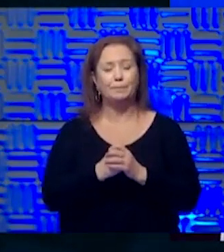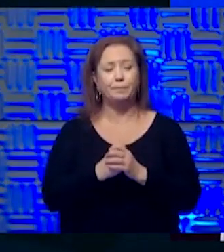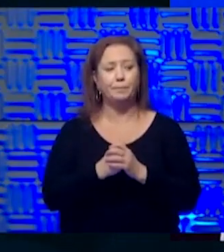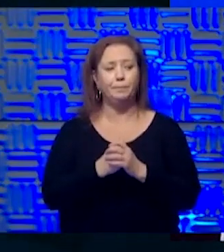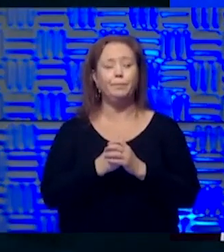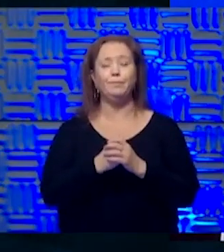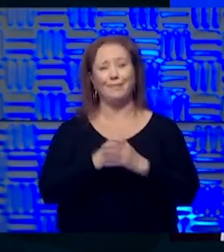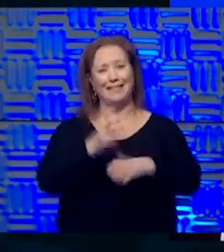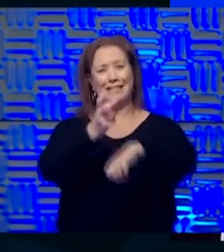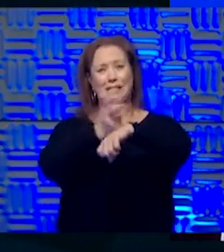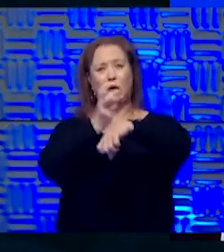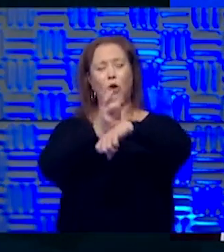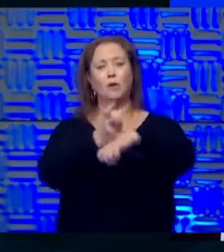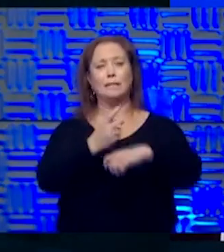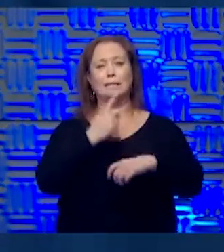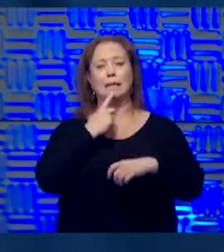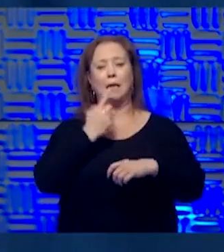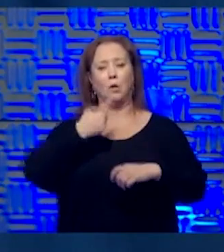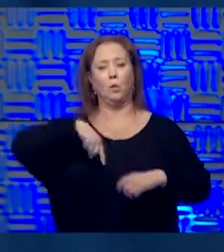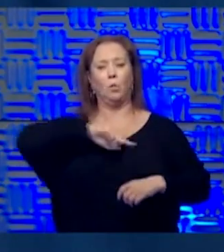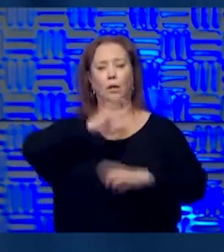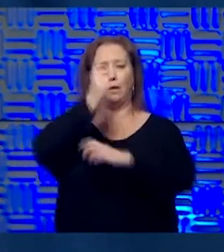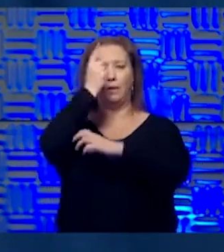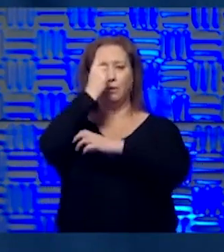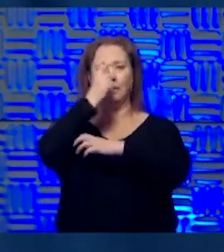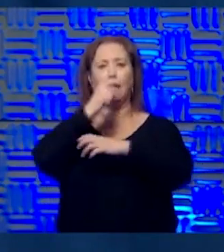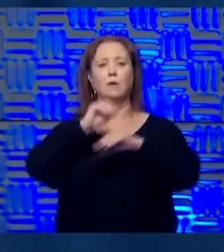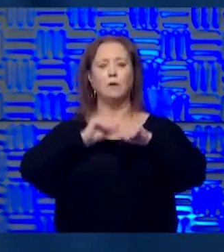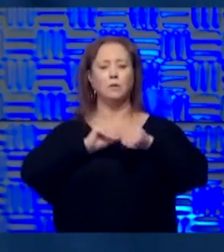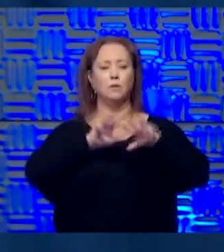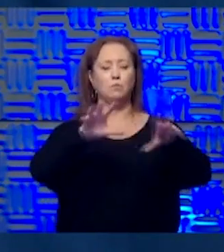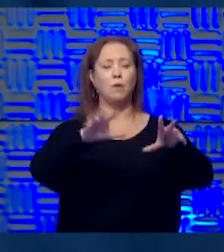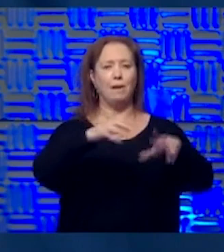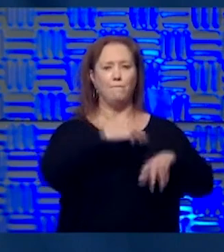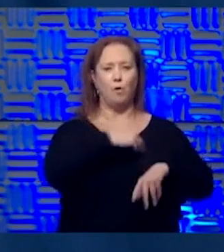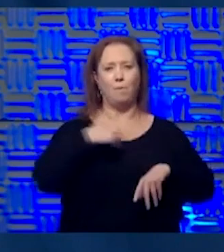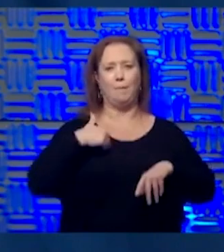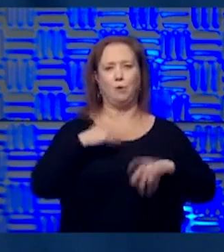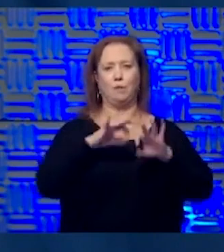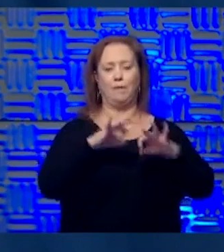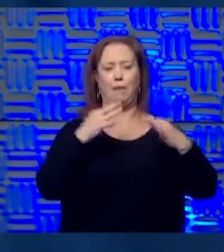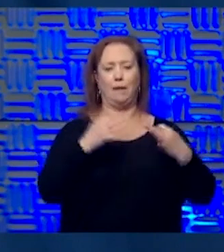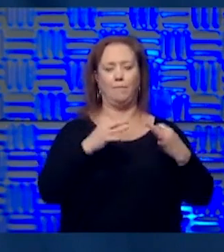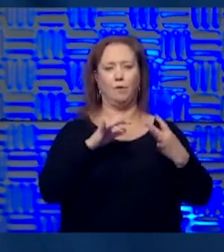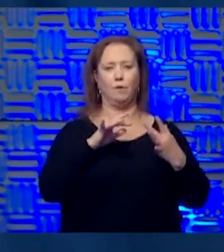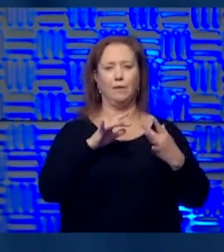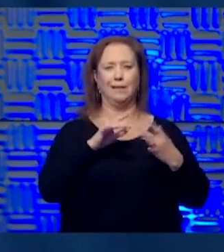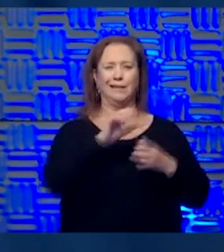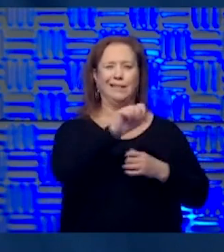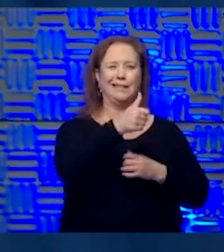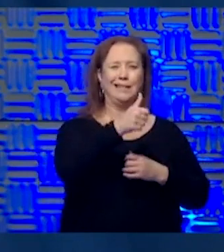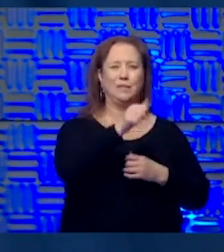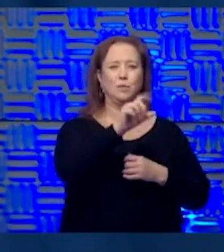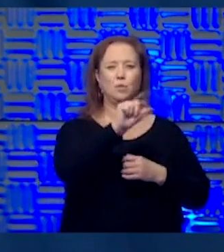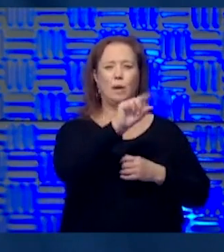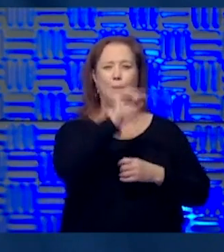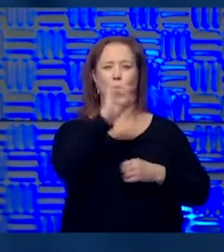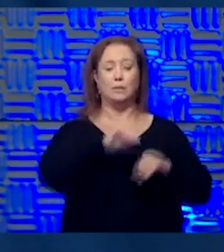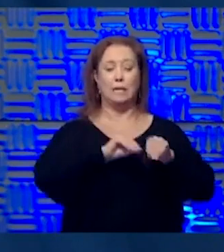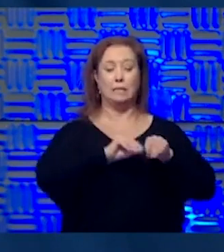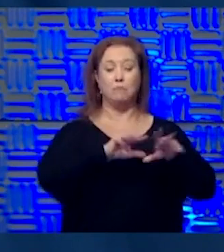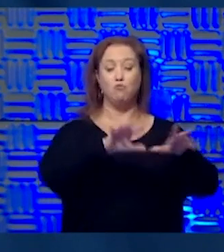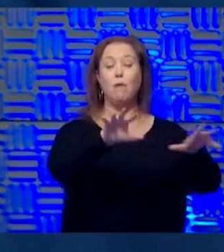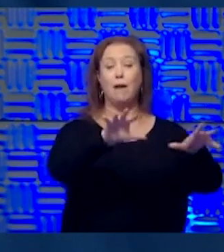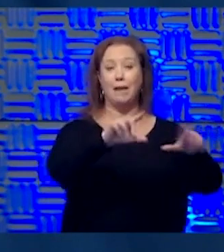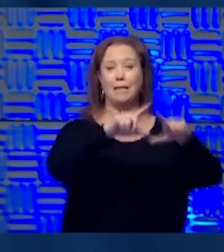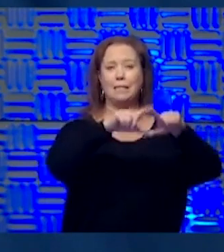Yeah, this is tough to say. We understand household spread from close contacts is probably 10 to 20%, depending on